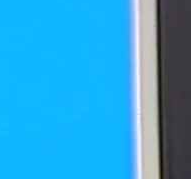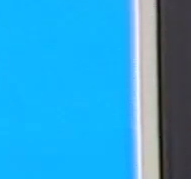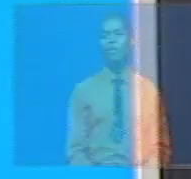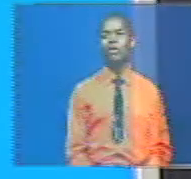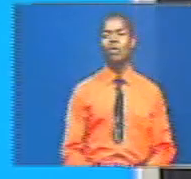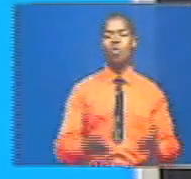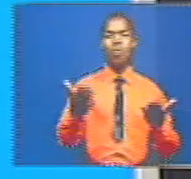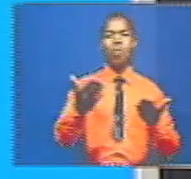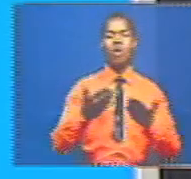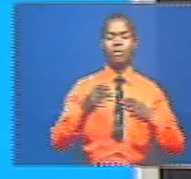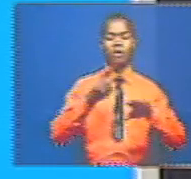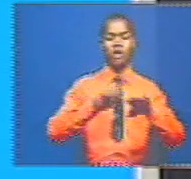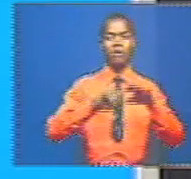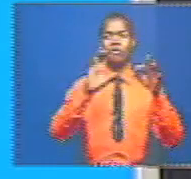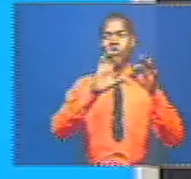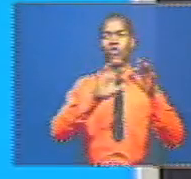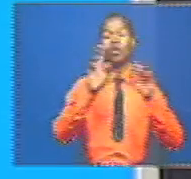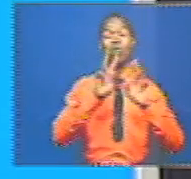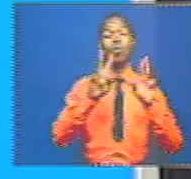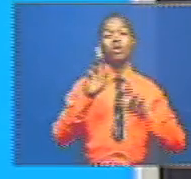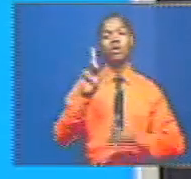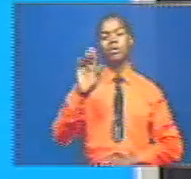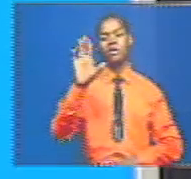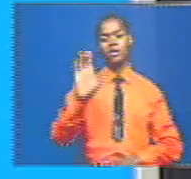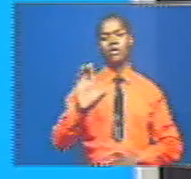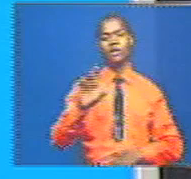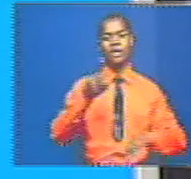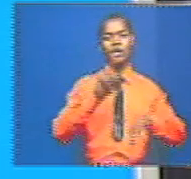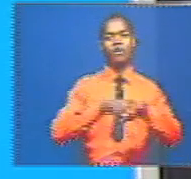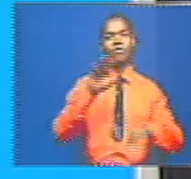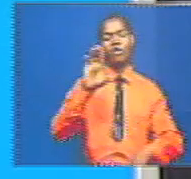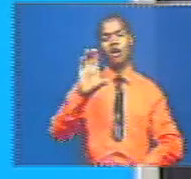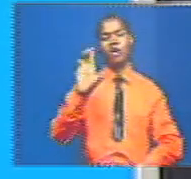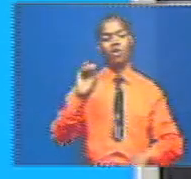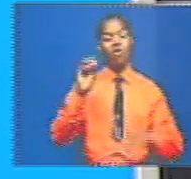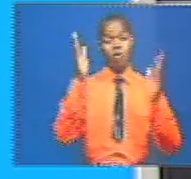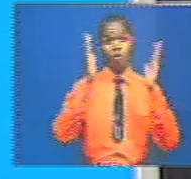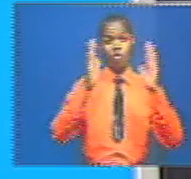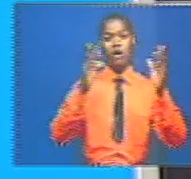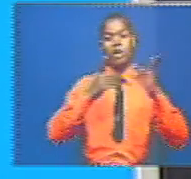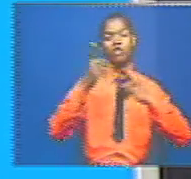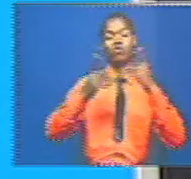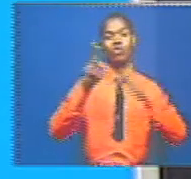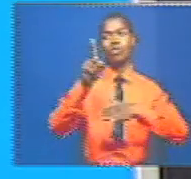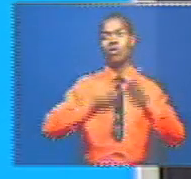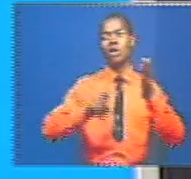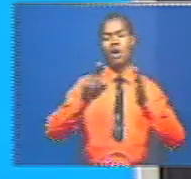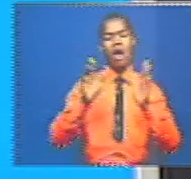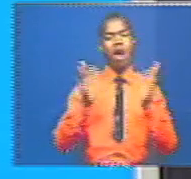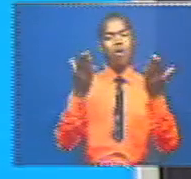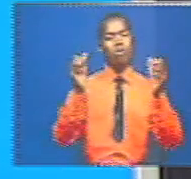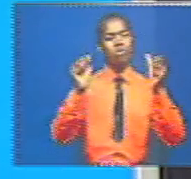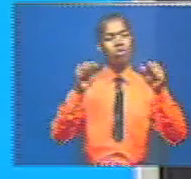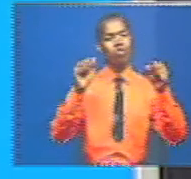Welcome back. If you're joining us, you're watching Channel One News Hour. It's now time for Echo Watch. Of course, our focus of discussion, we will be looking at how exactly do we